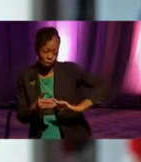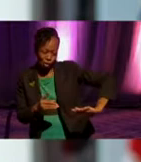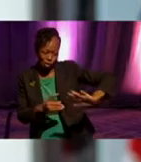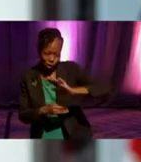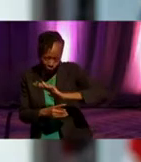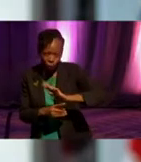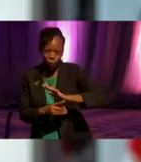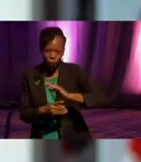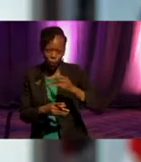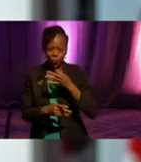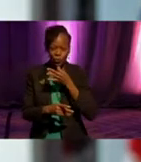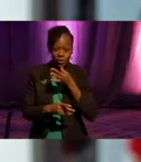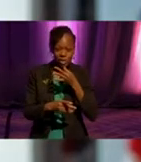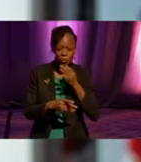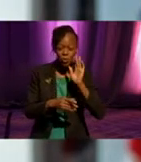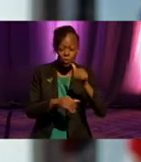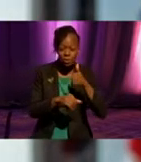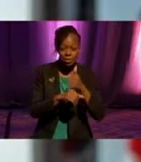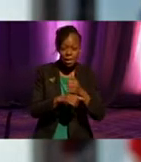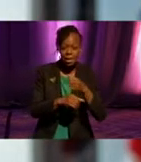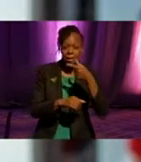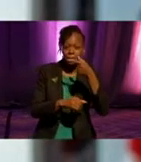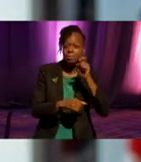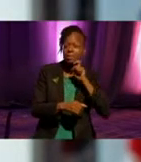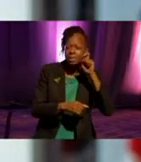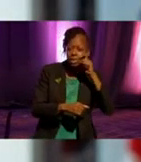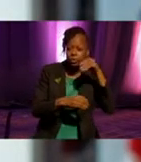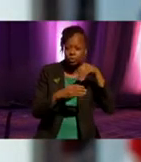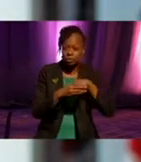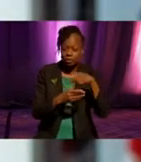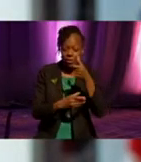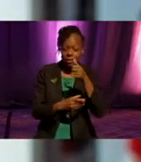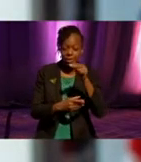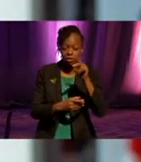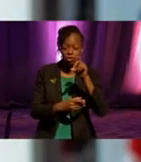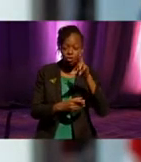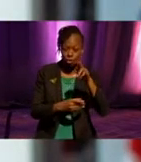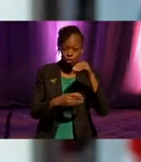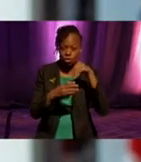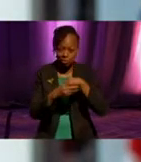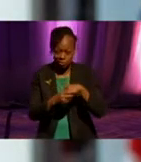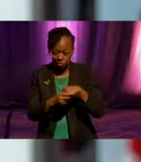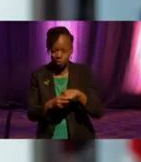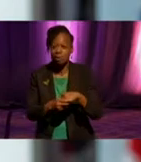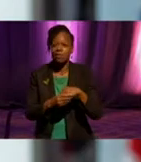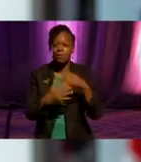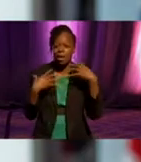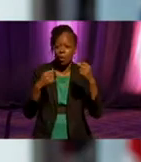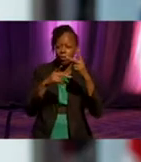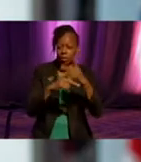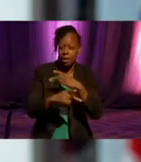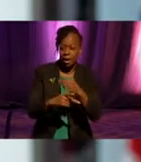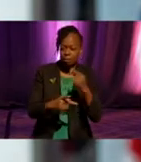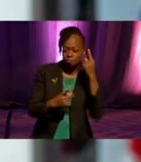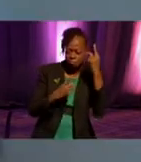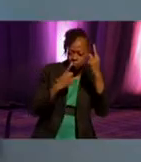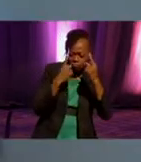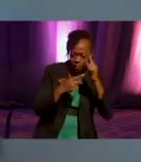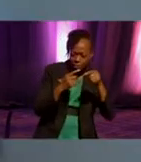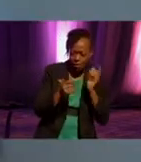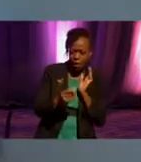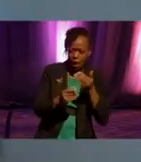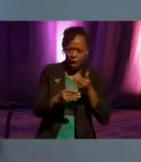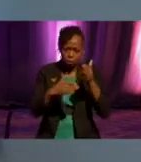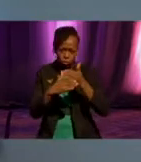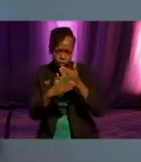patient-centered sexual and reproductive health care, and to think deeply about our shared district values and how to ensure that every